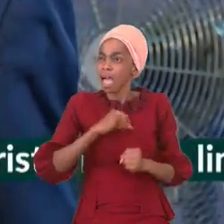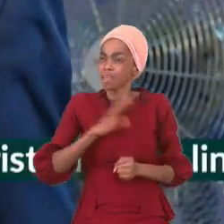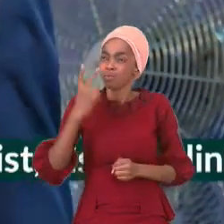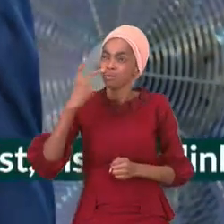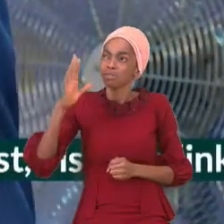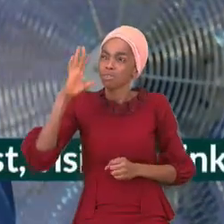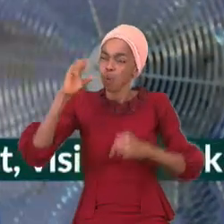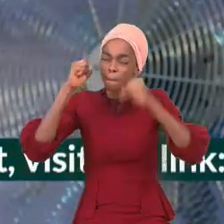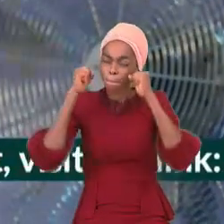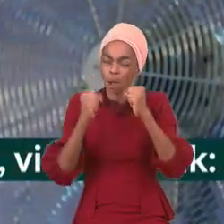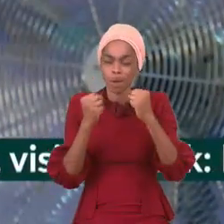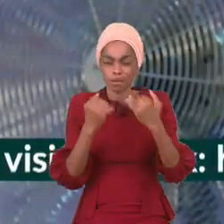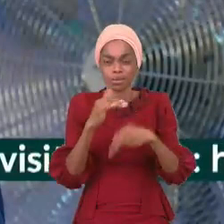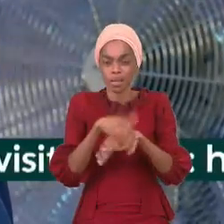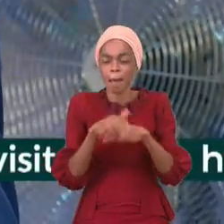Counselors,